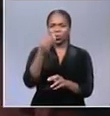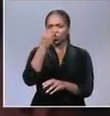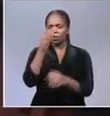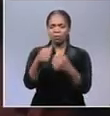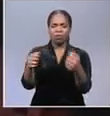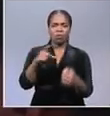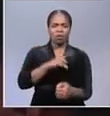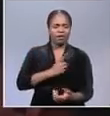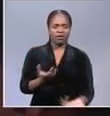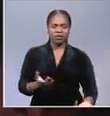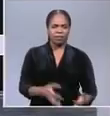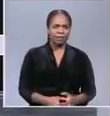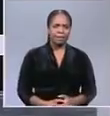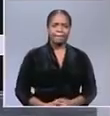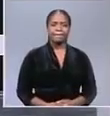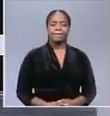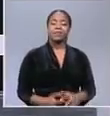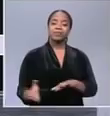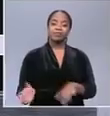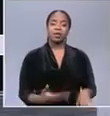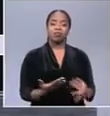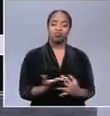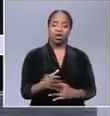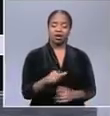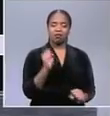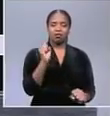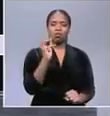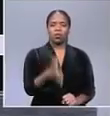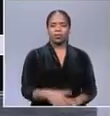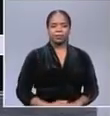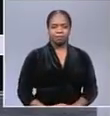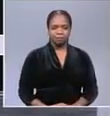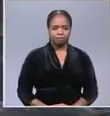it back to him. Still ahead on eNews.